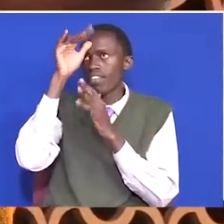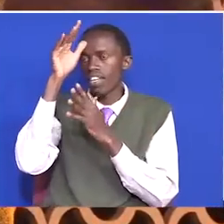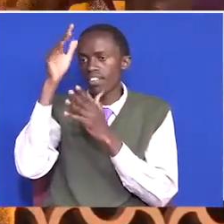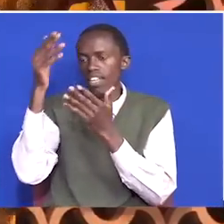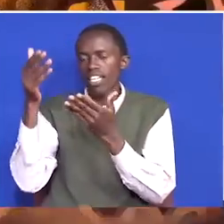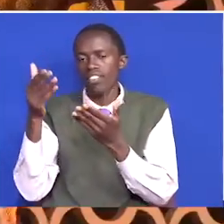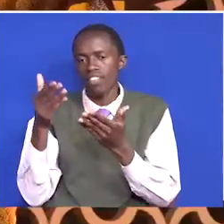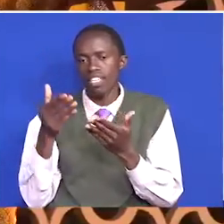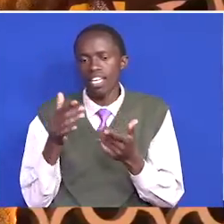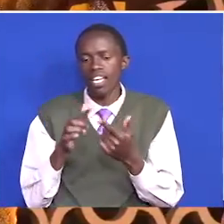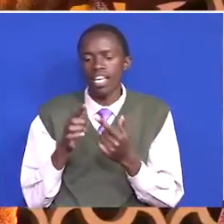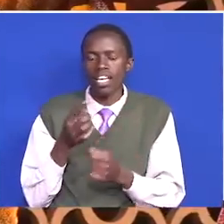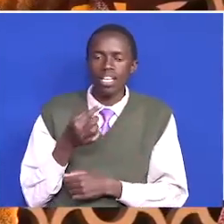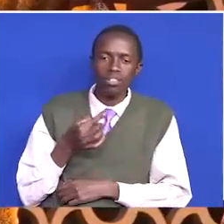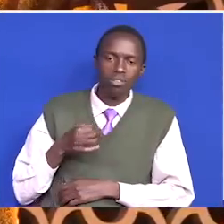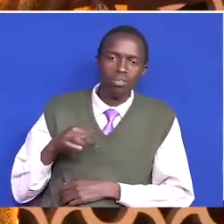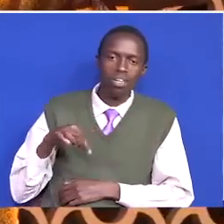unto us,